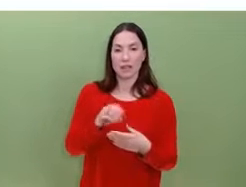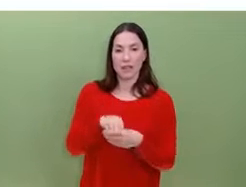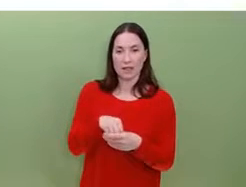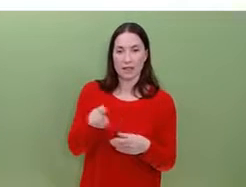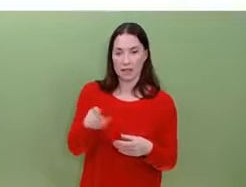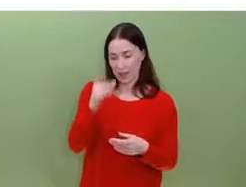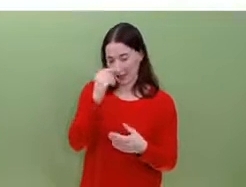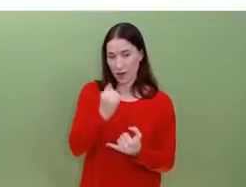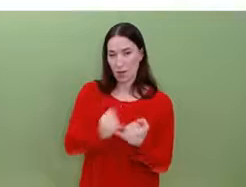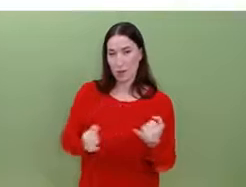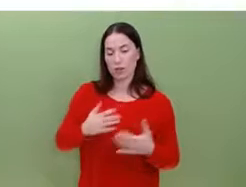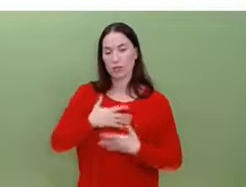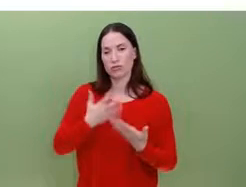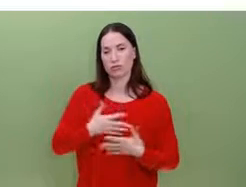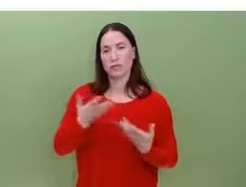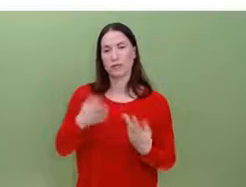distressed.